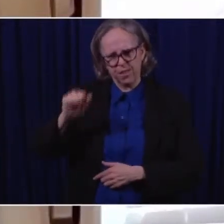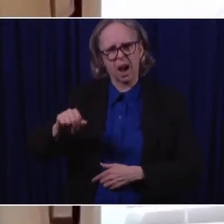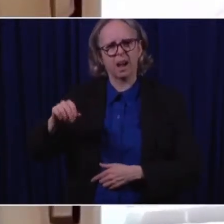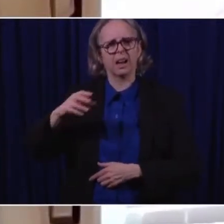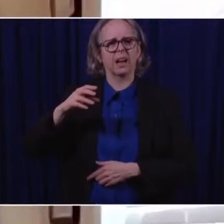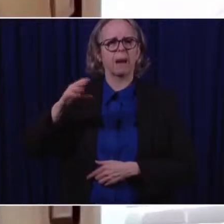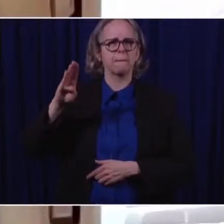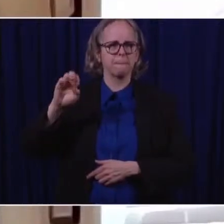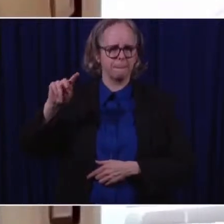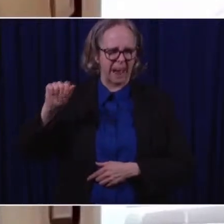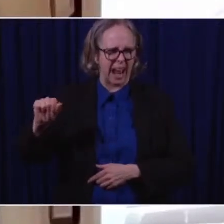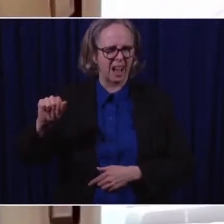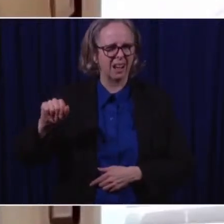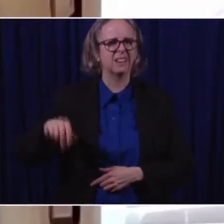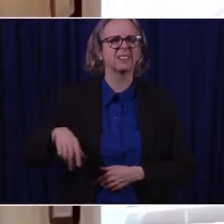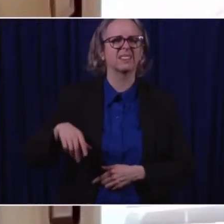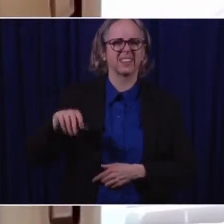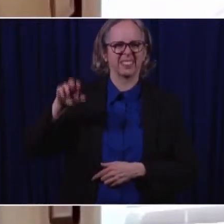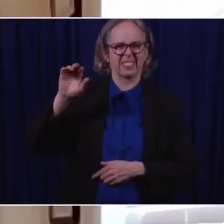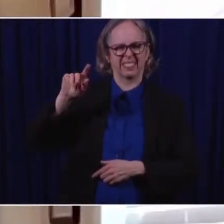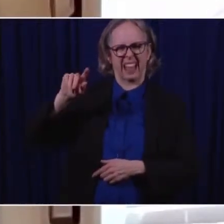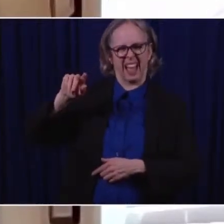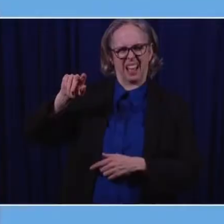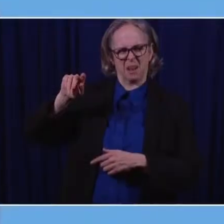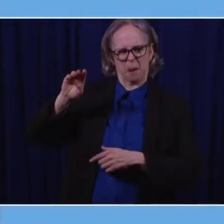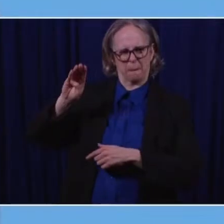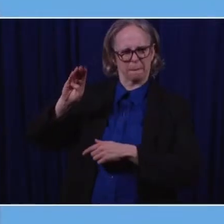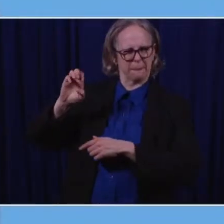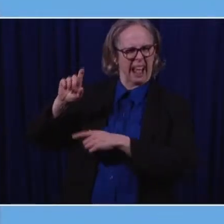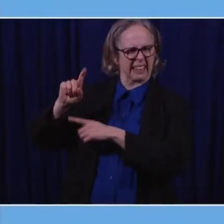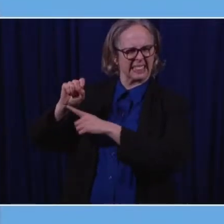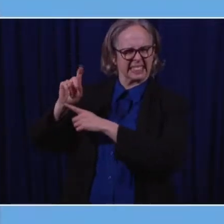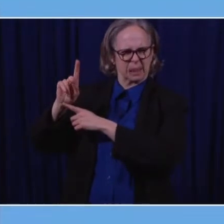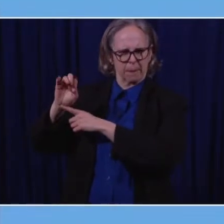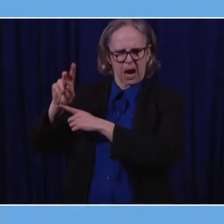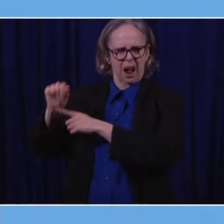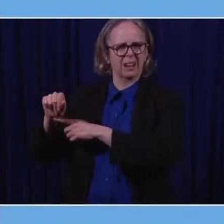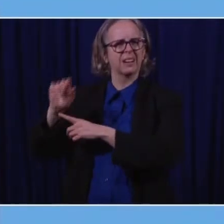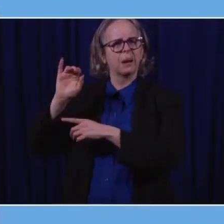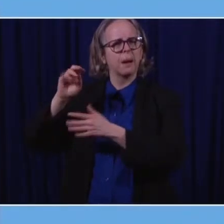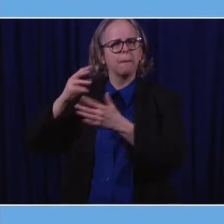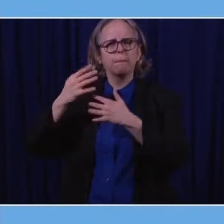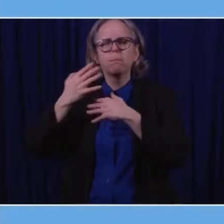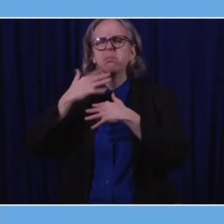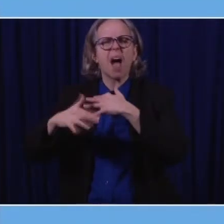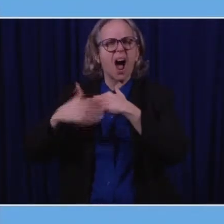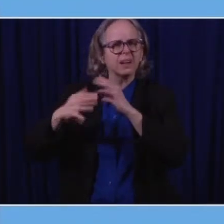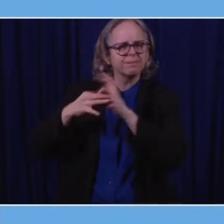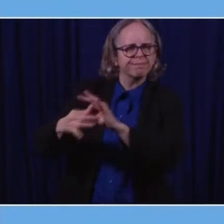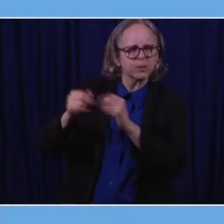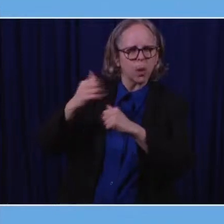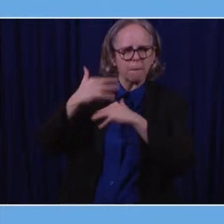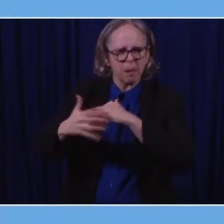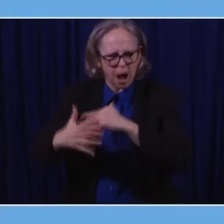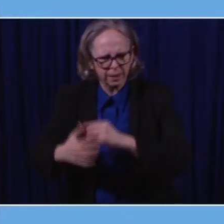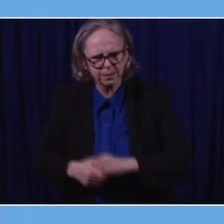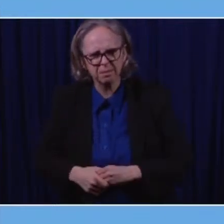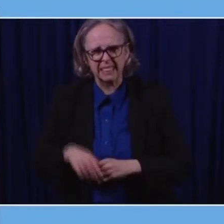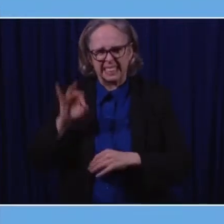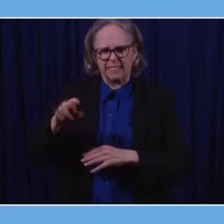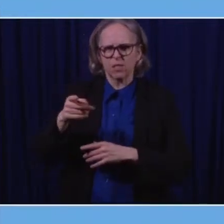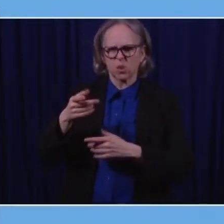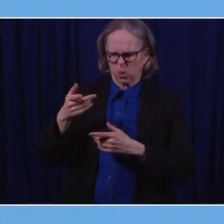blood problems for which most patients with the problem see a specialist. And